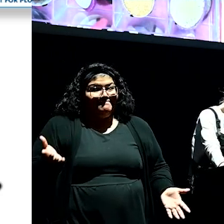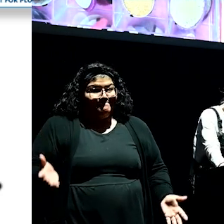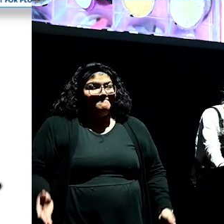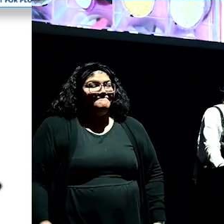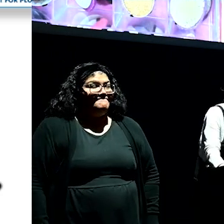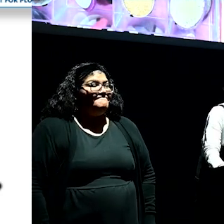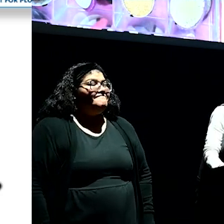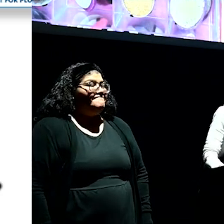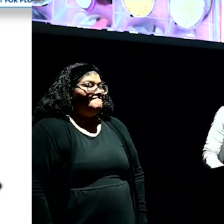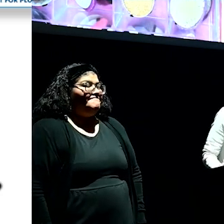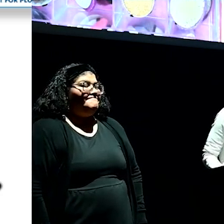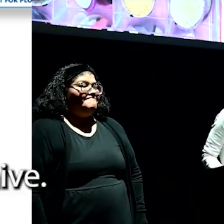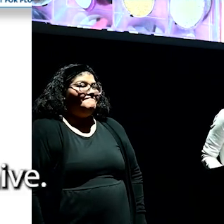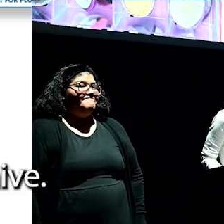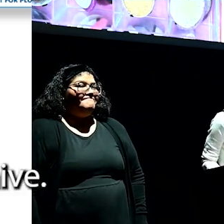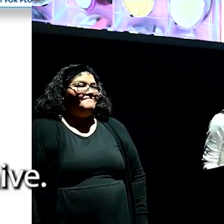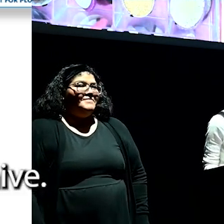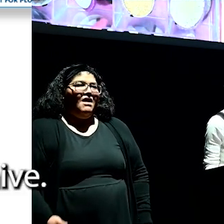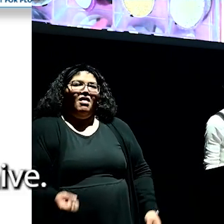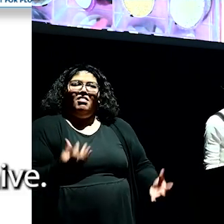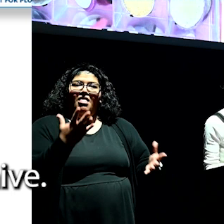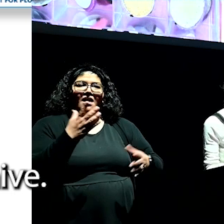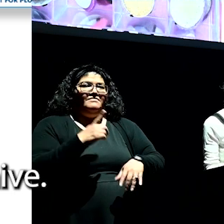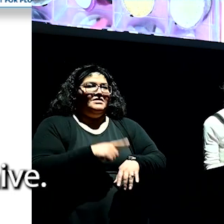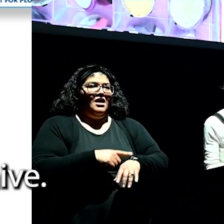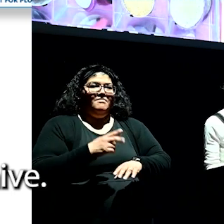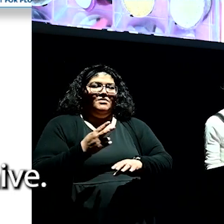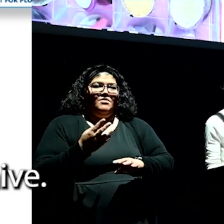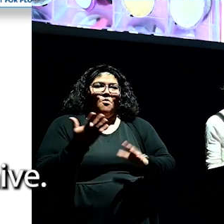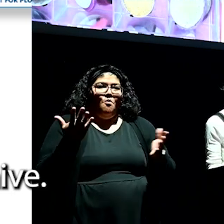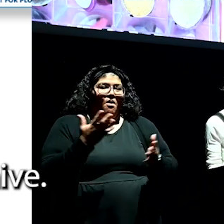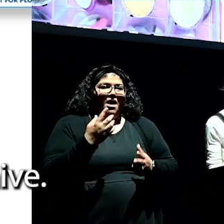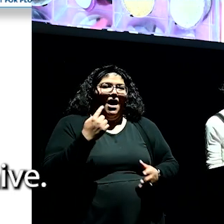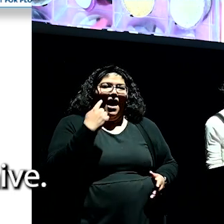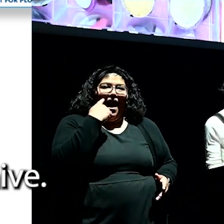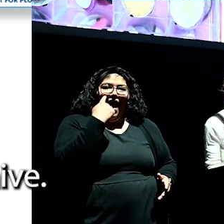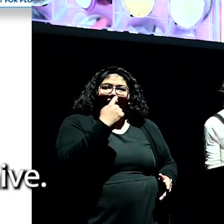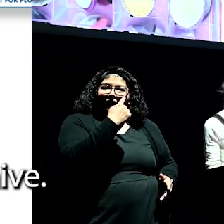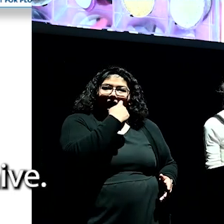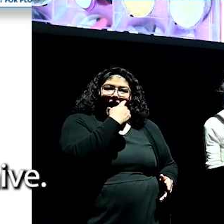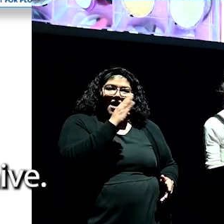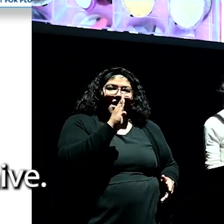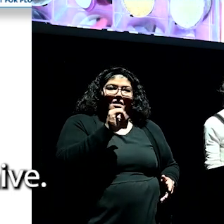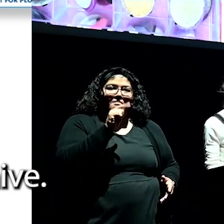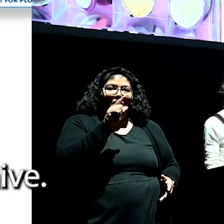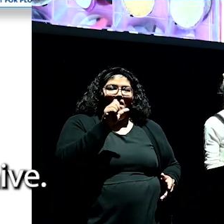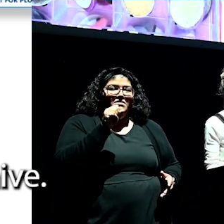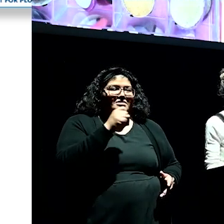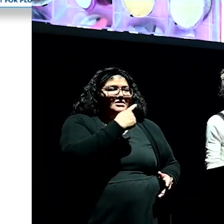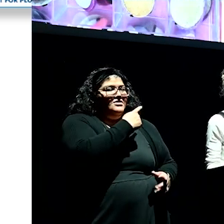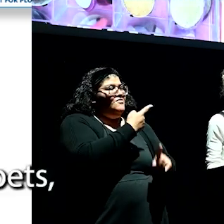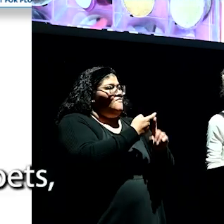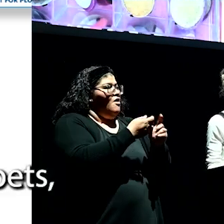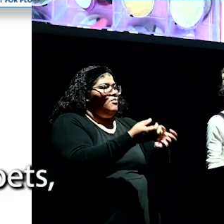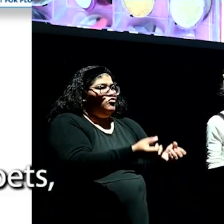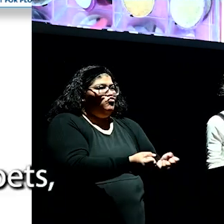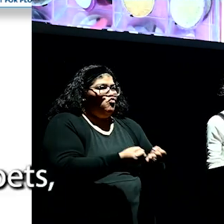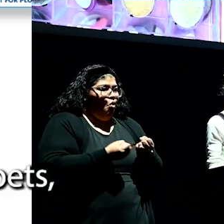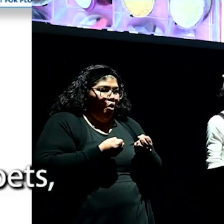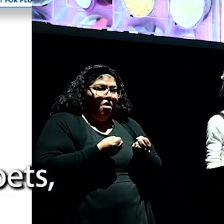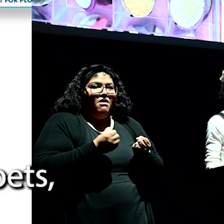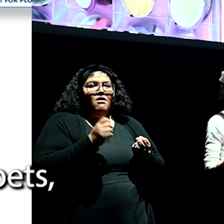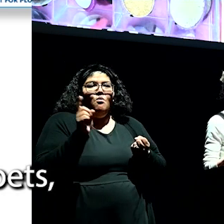We spent a lot of time on eyeballs. This is a drawer from the Henson archive,